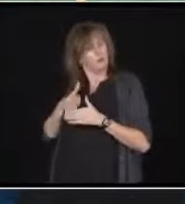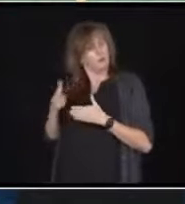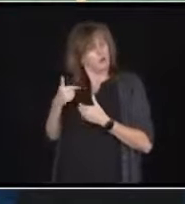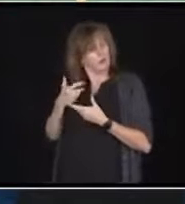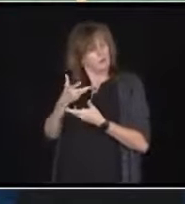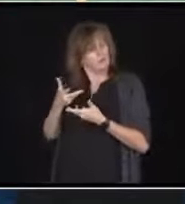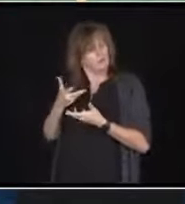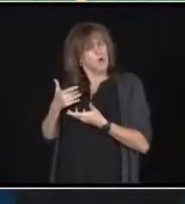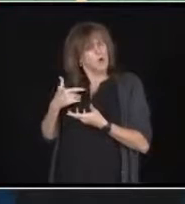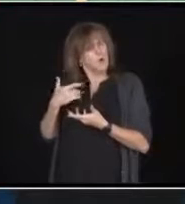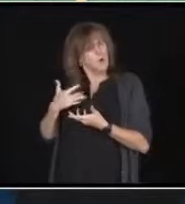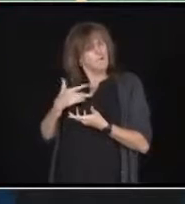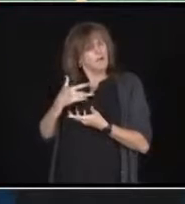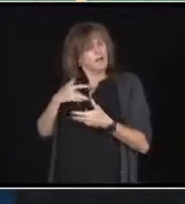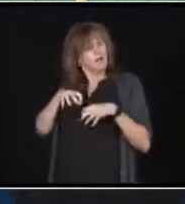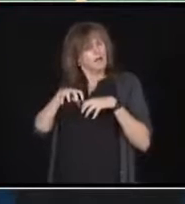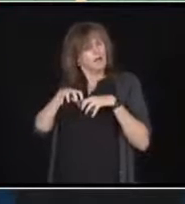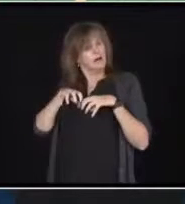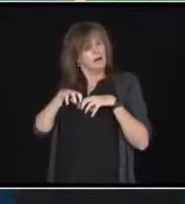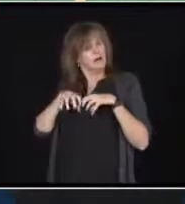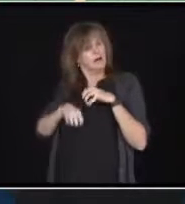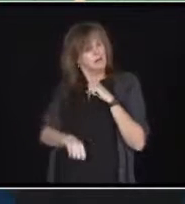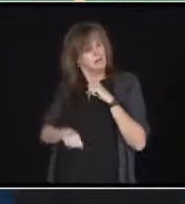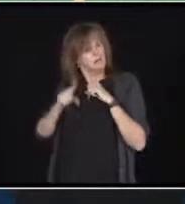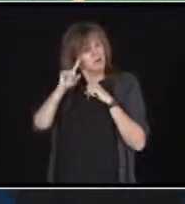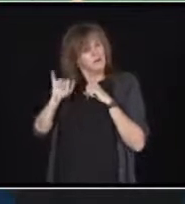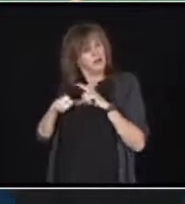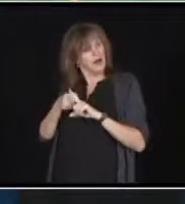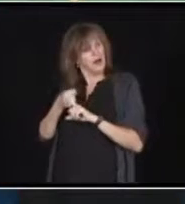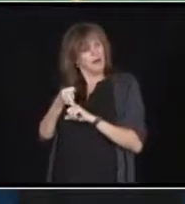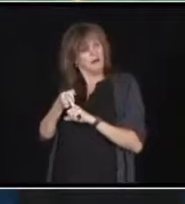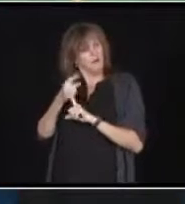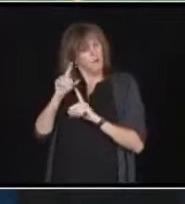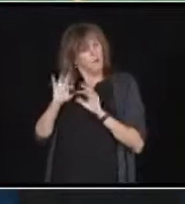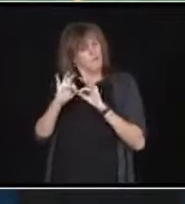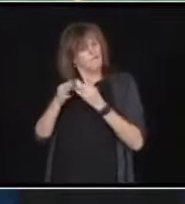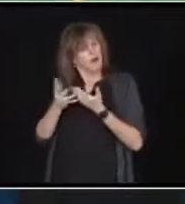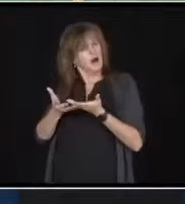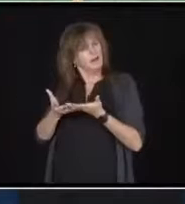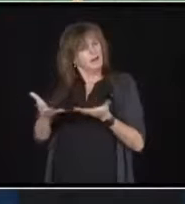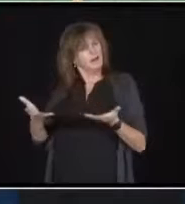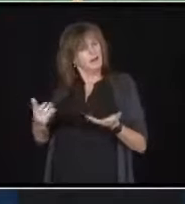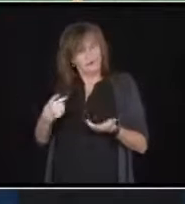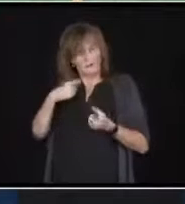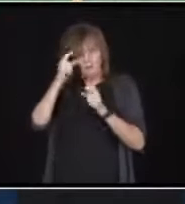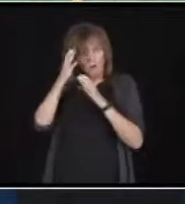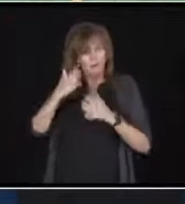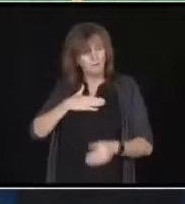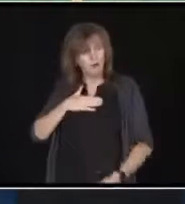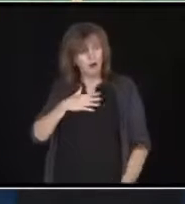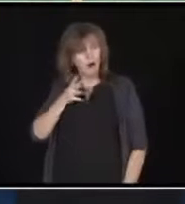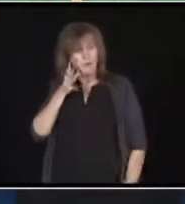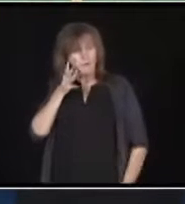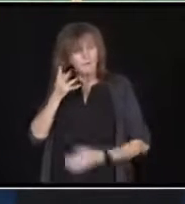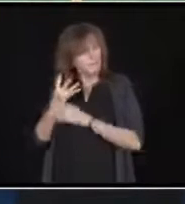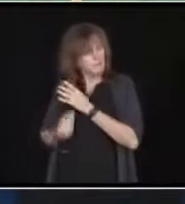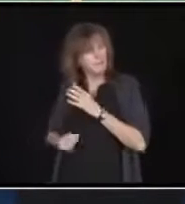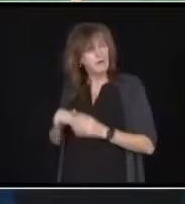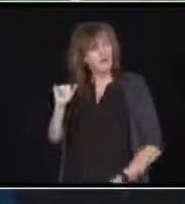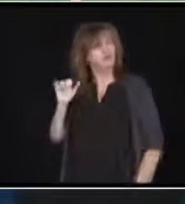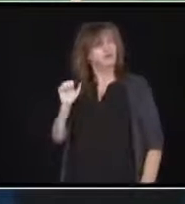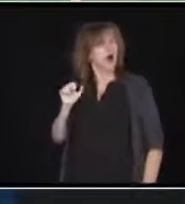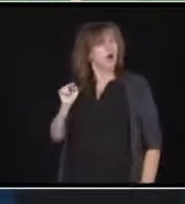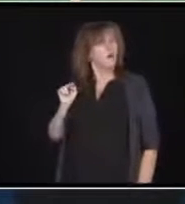heart breaks for all families. You know, I can't imagine when my mom passed away in January, if I didn't have the opportunity